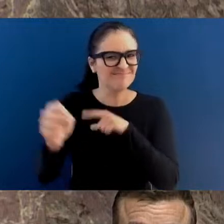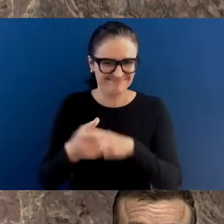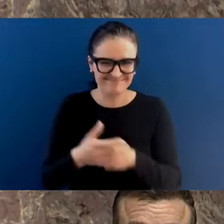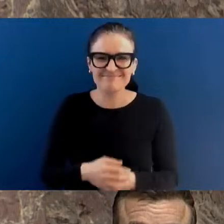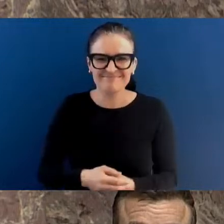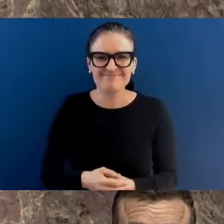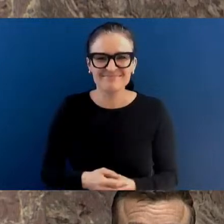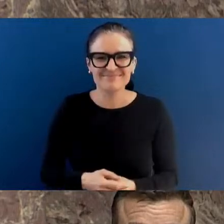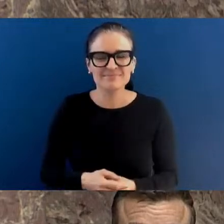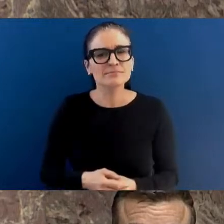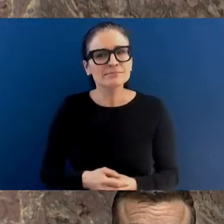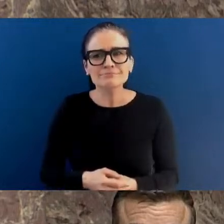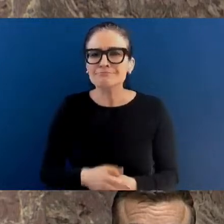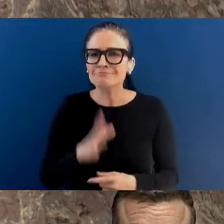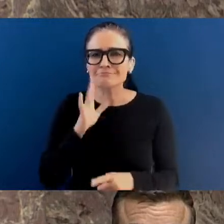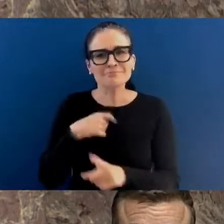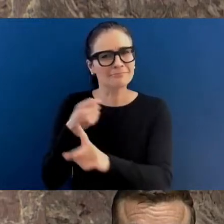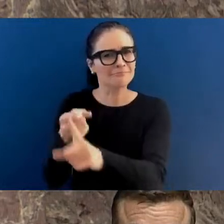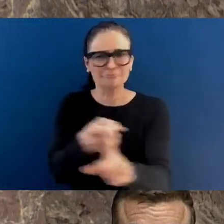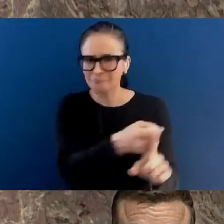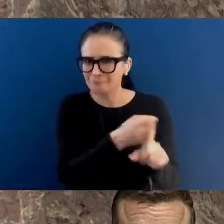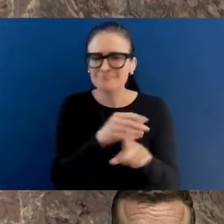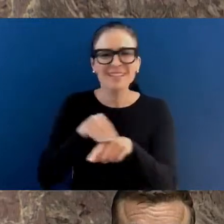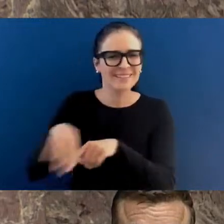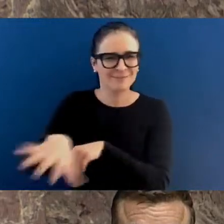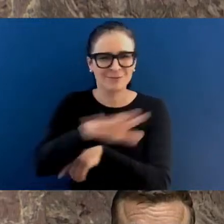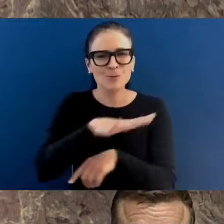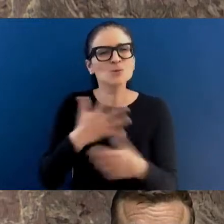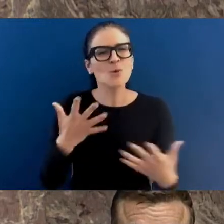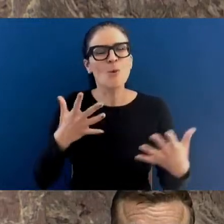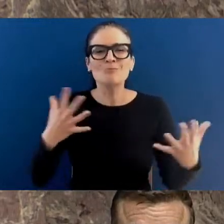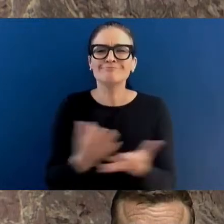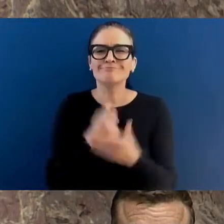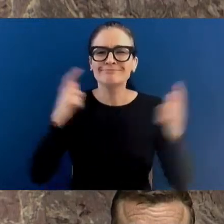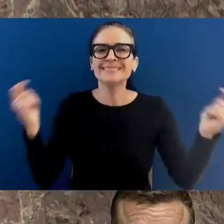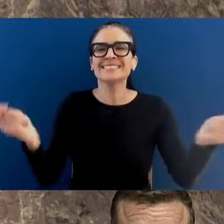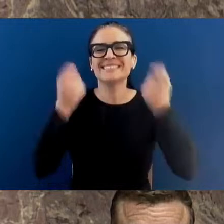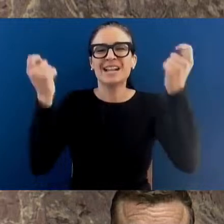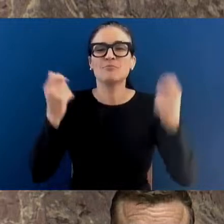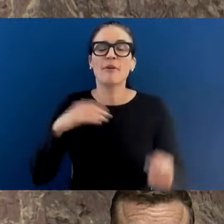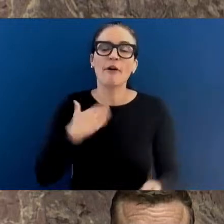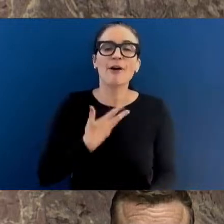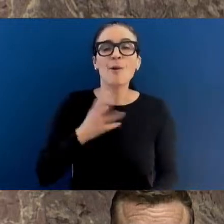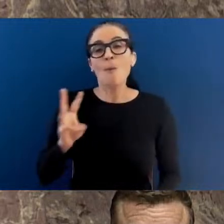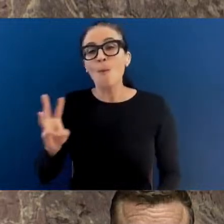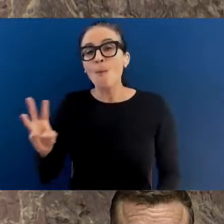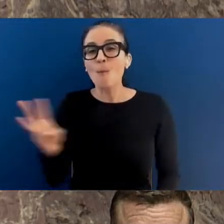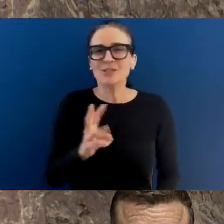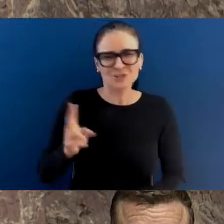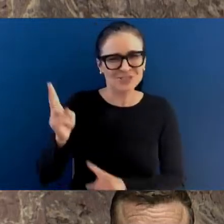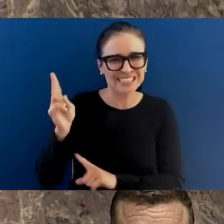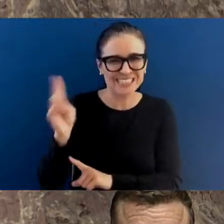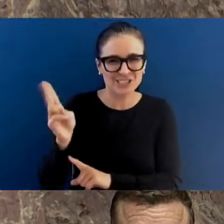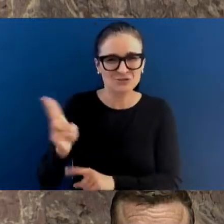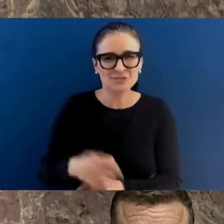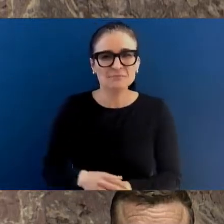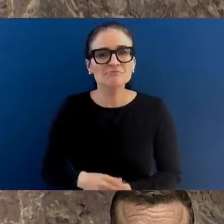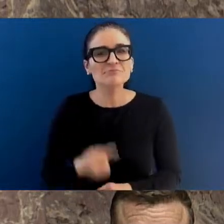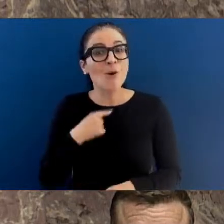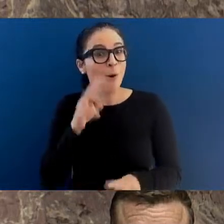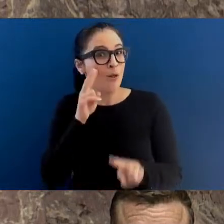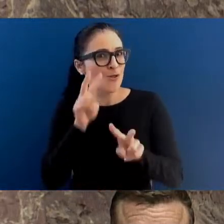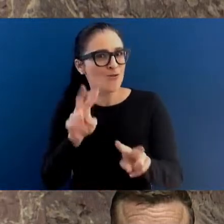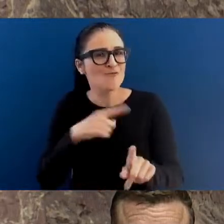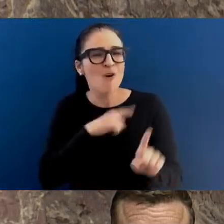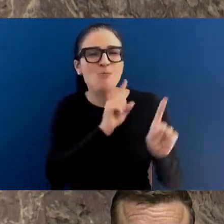to celebrate our Western heritage, and I can't wait to attend the Clinton May Ball, rodeos like Interlake, Saskatchewan, Anaheim, Redstone,